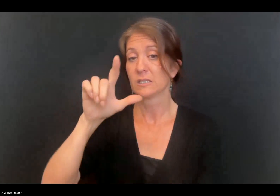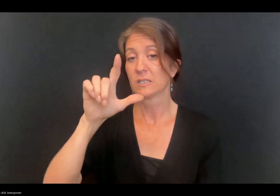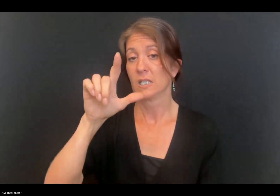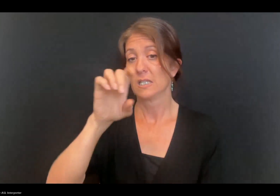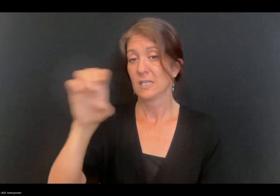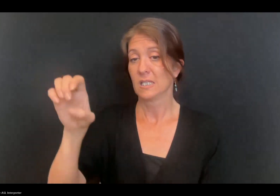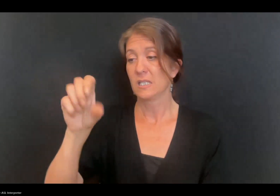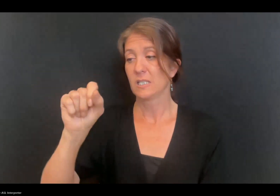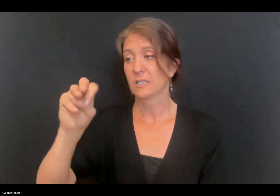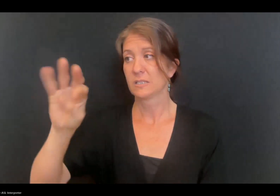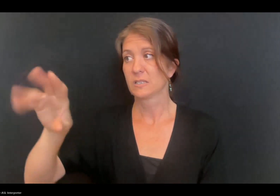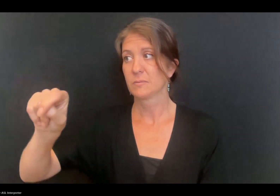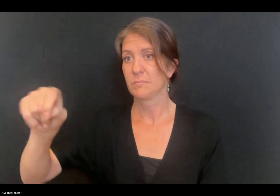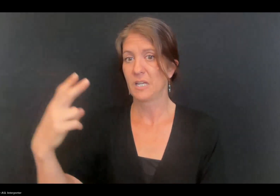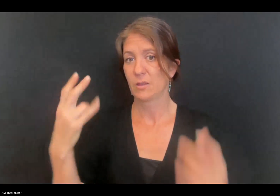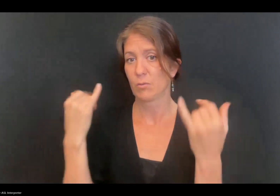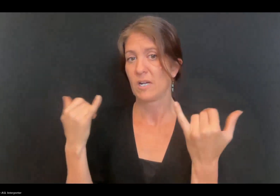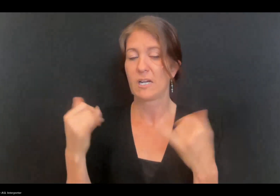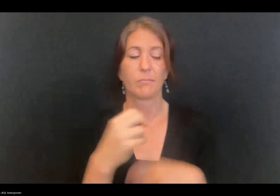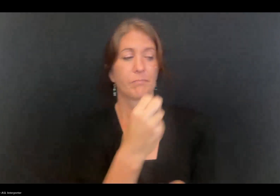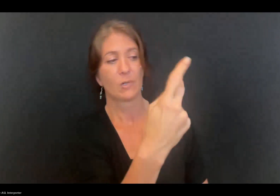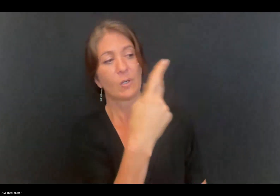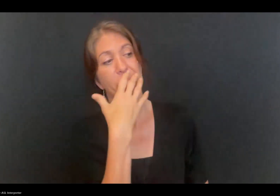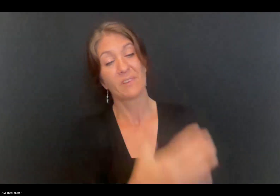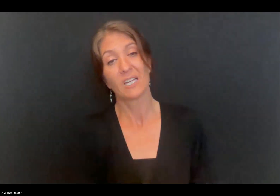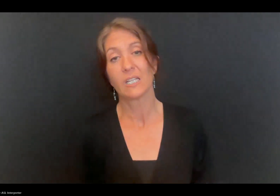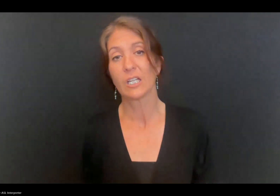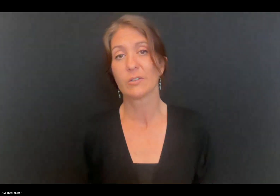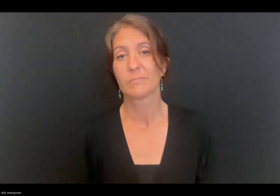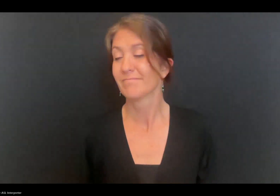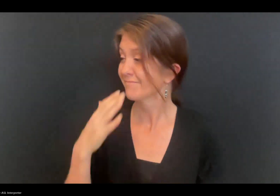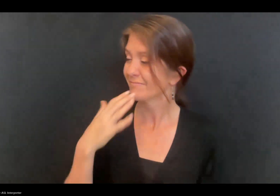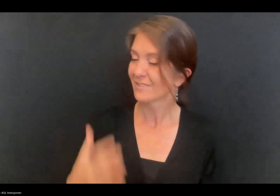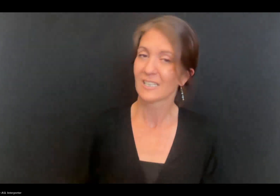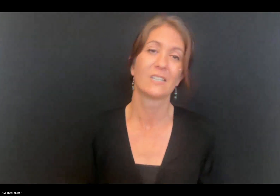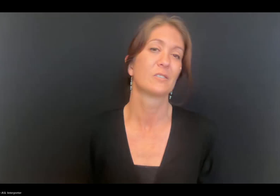time. Okay. Thank you. Thank you.